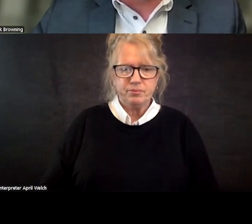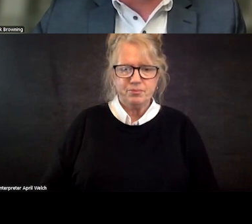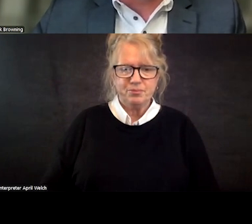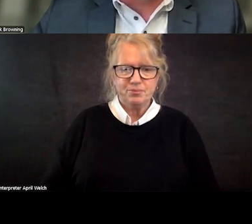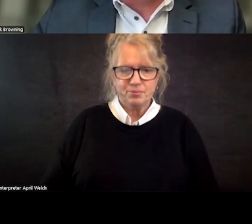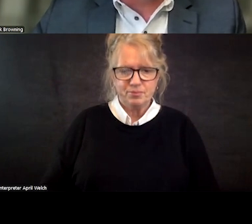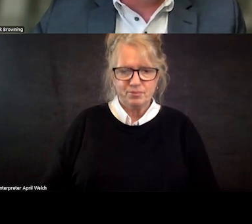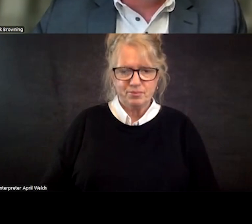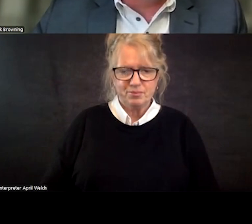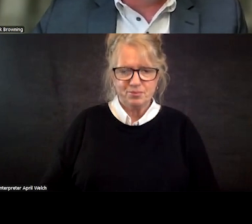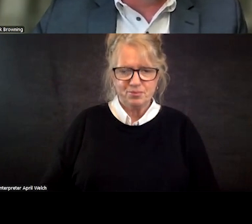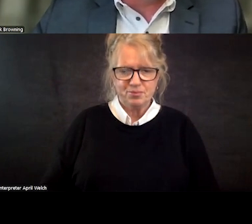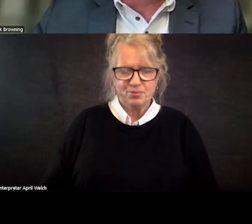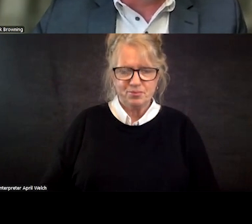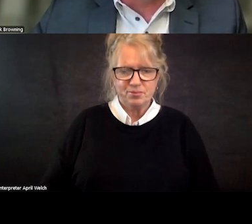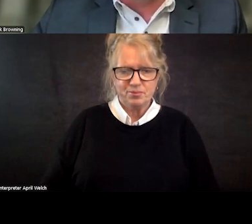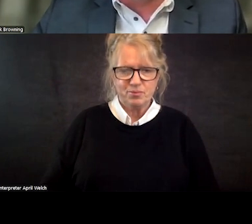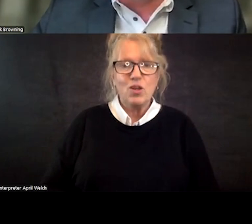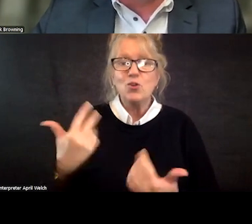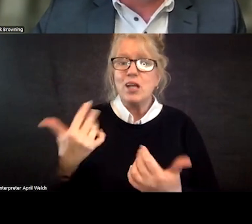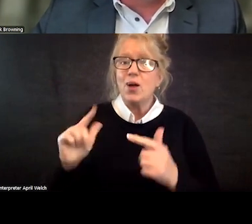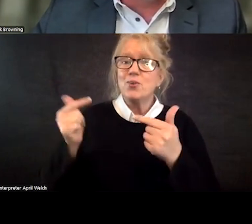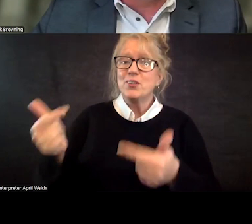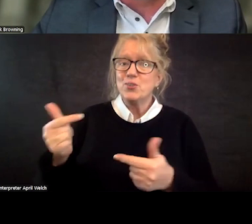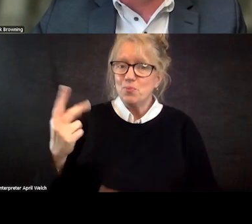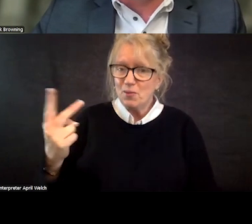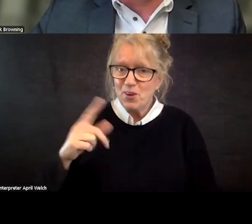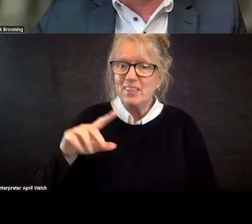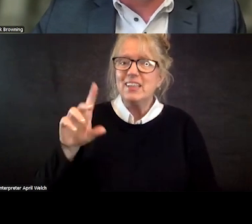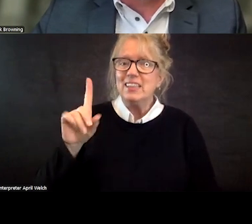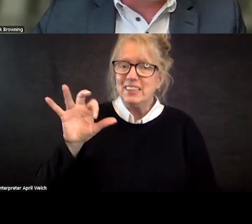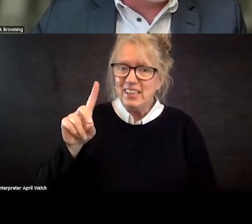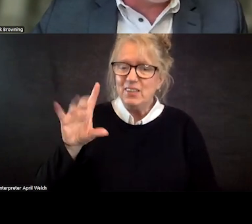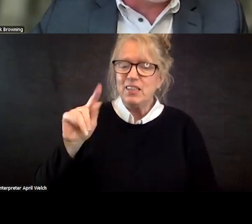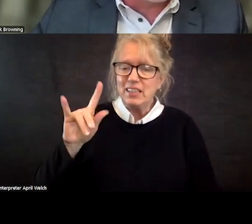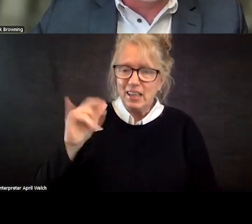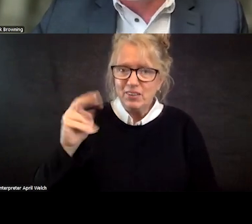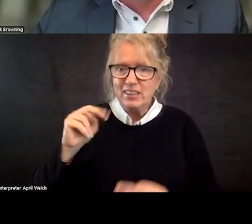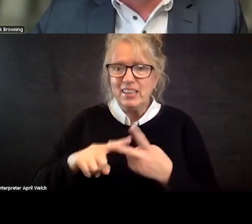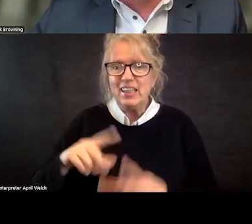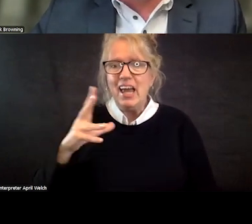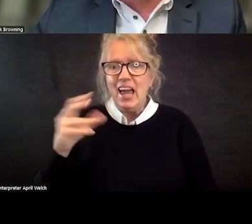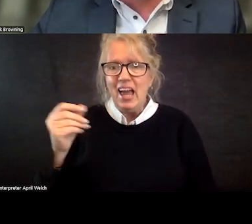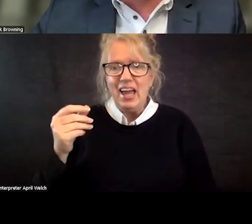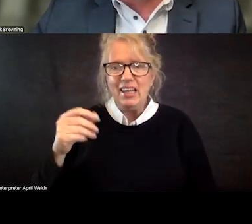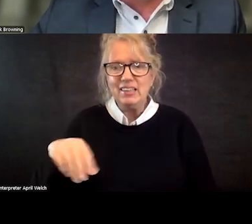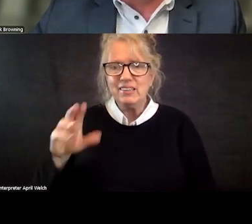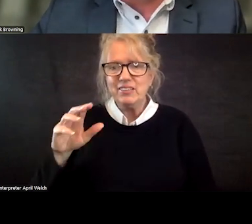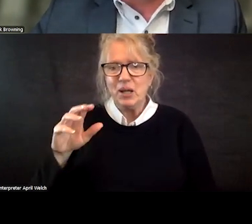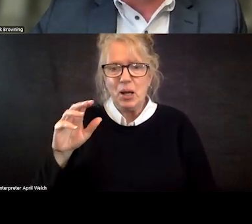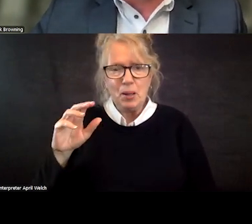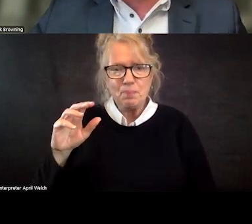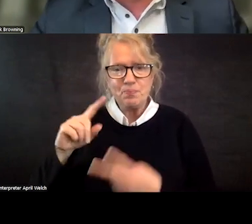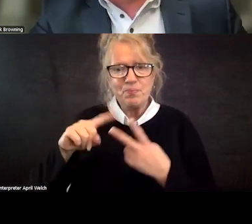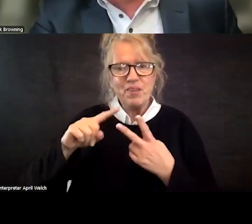Now I'm going to turn it over to two of my dear friends, David Covington and Tanja Miles. Happy New Year, Tanja. And look forward to hearing you